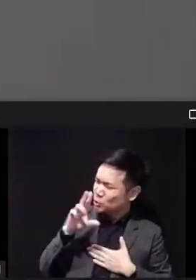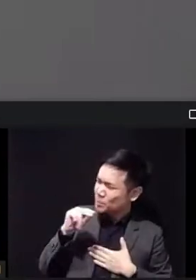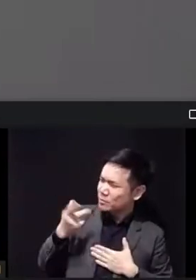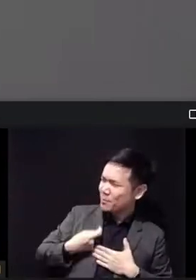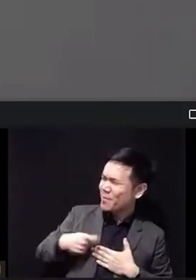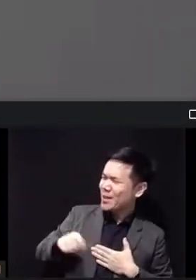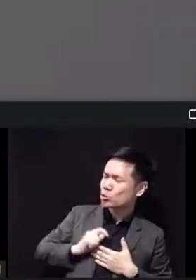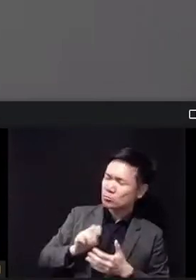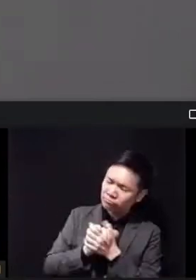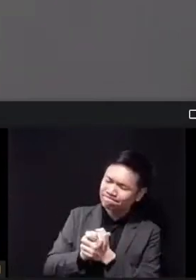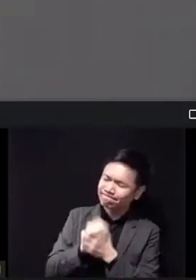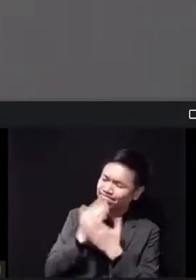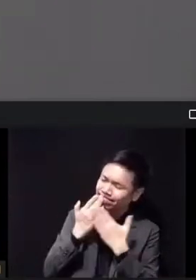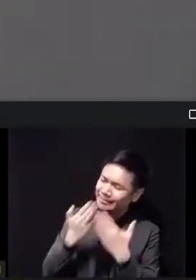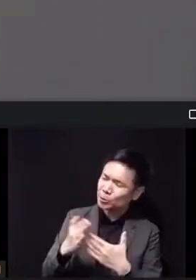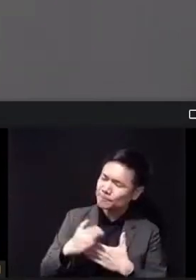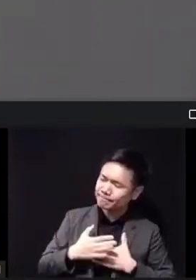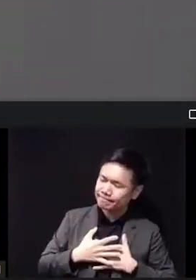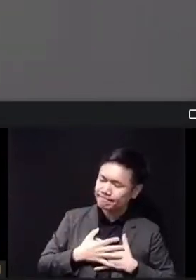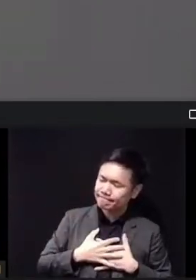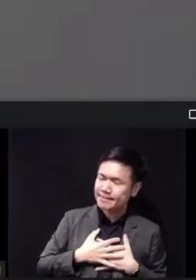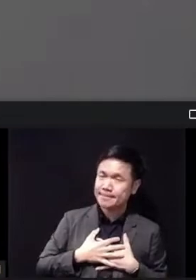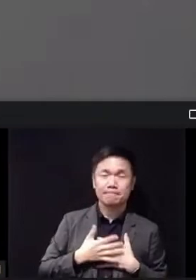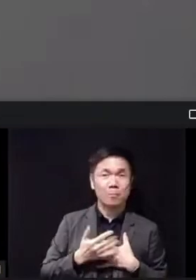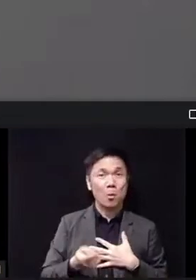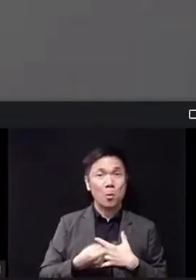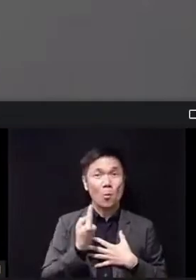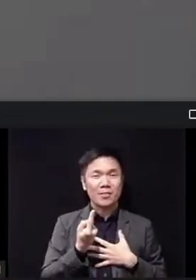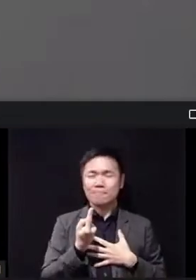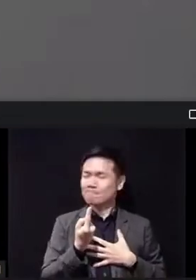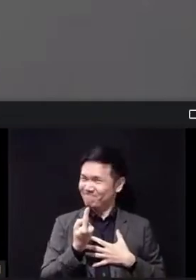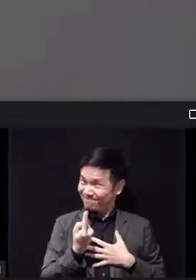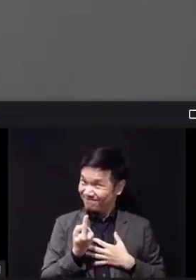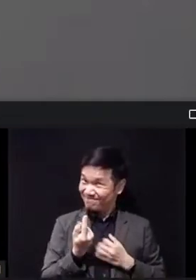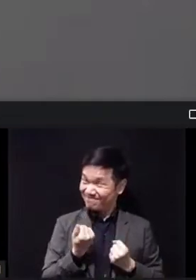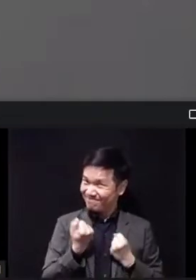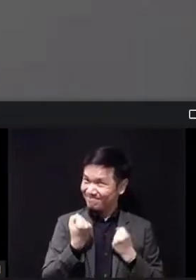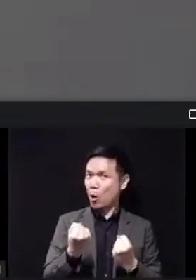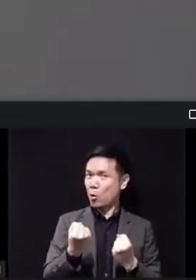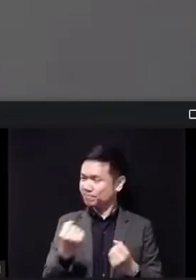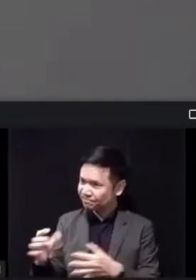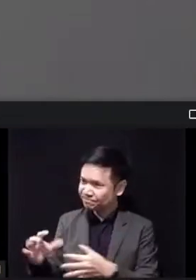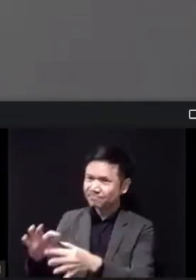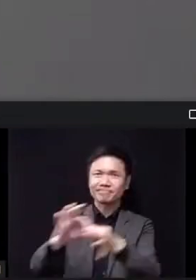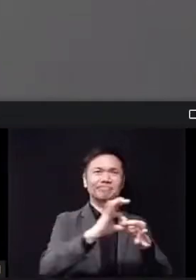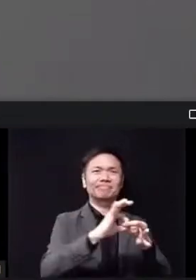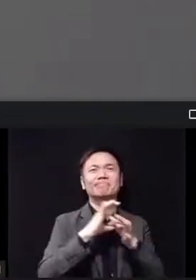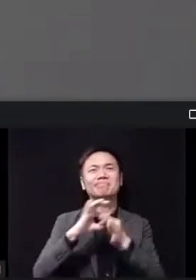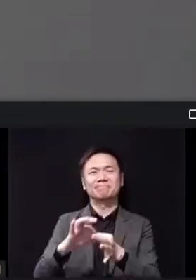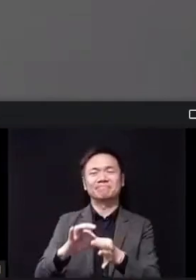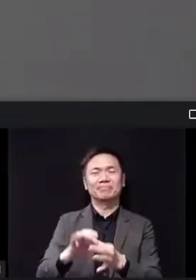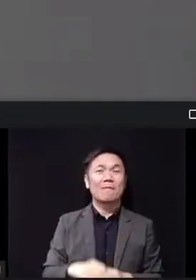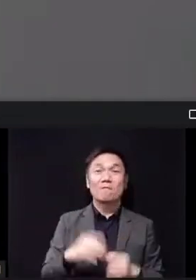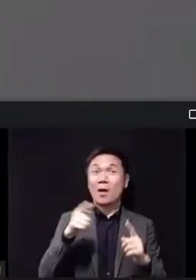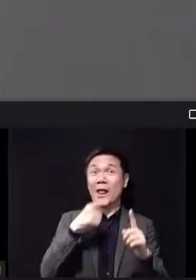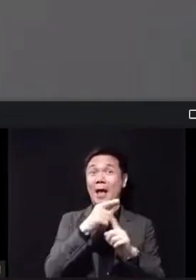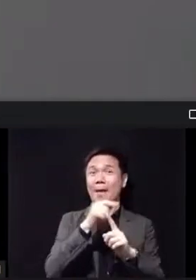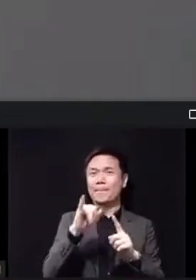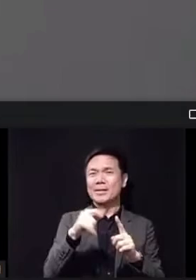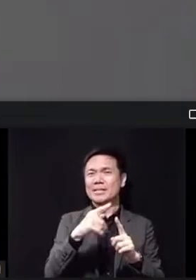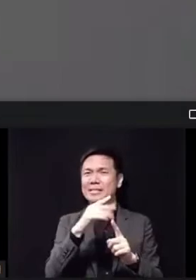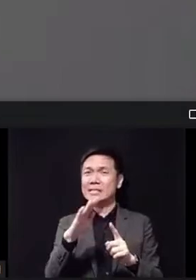Espinosa. Together, we are stronger. Together, we can and will make the ICPD vision a reality for